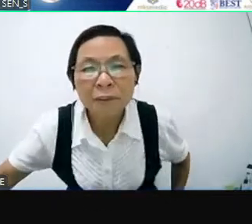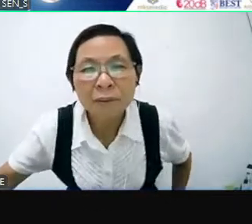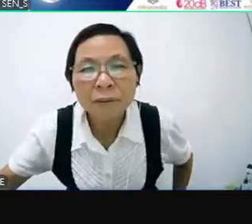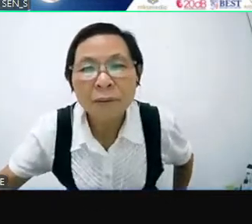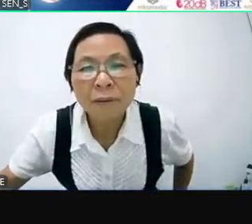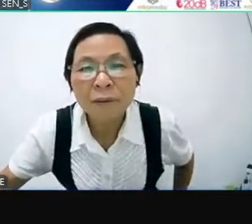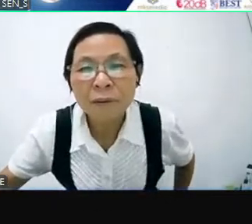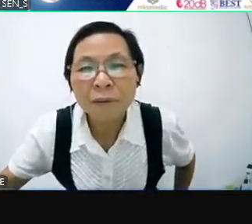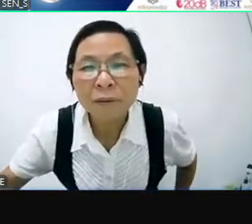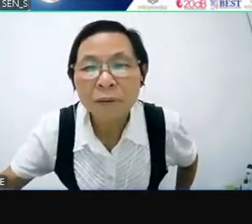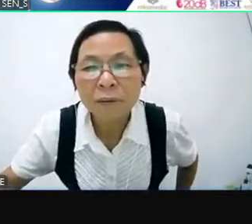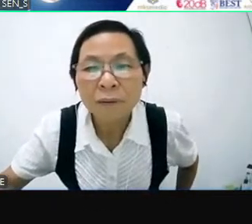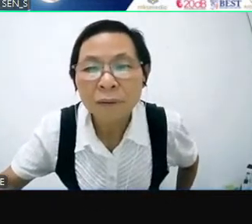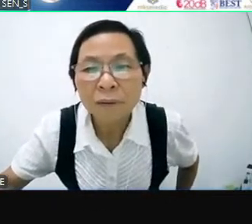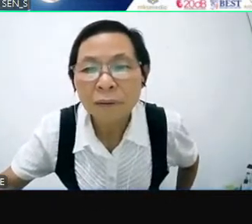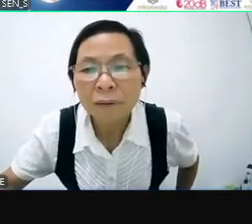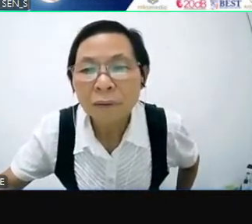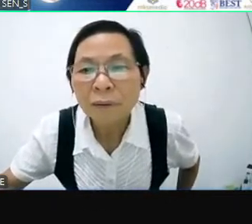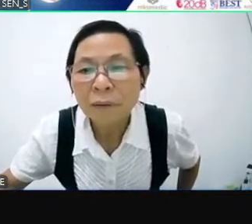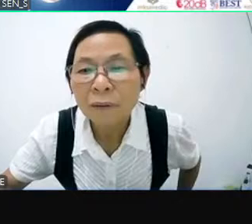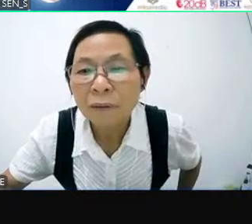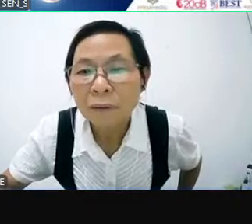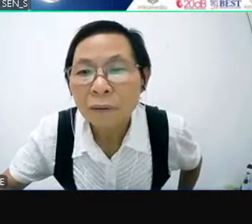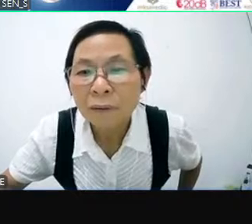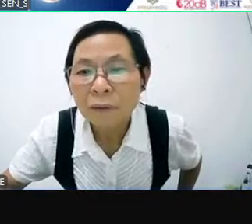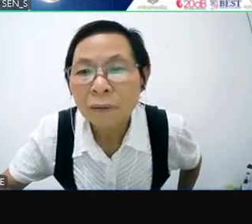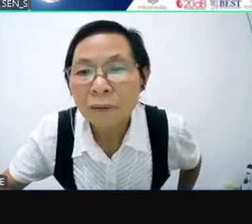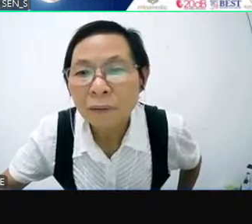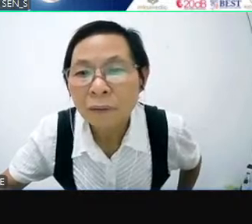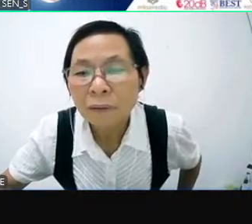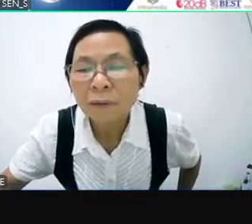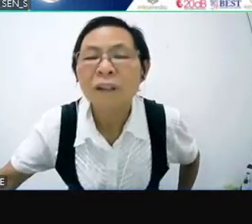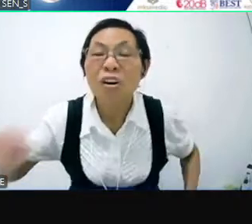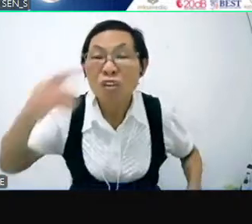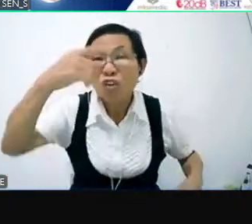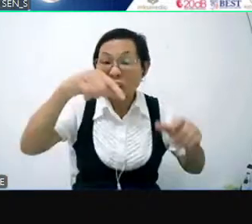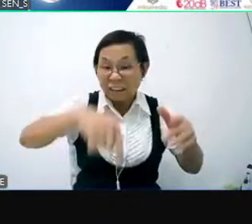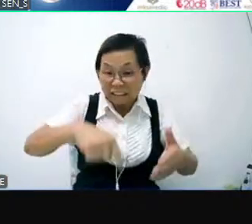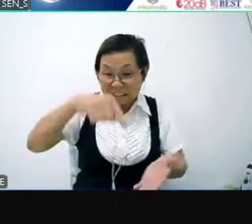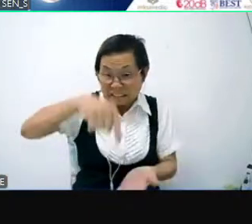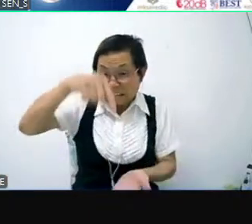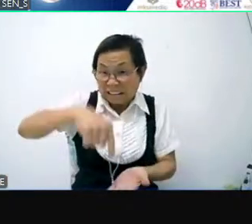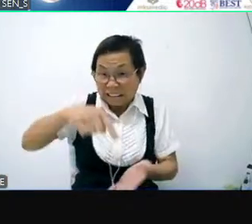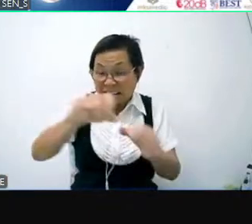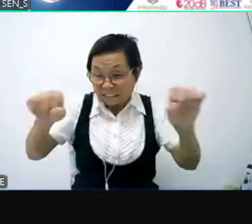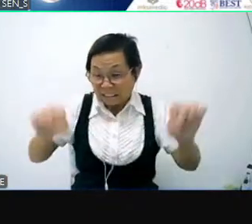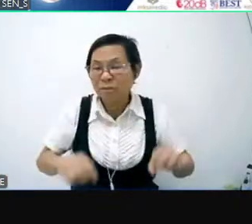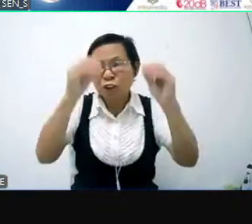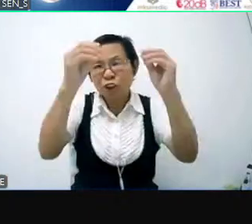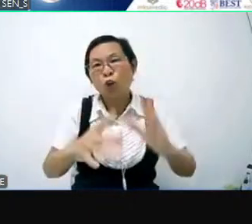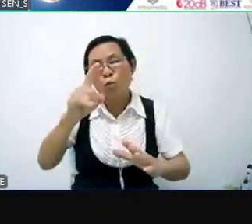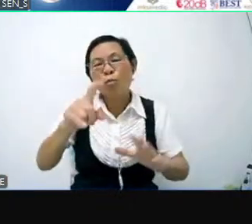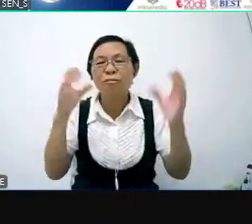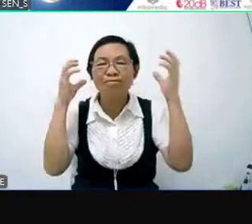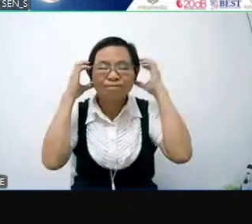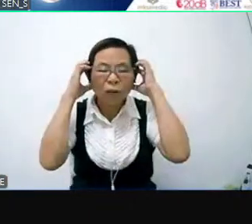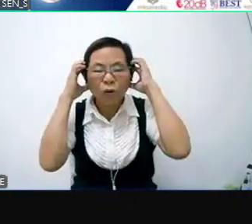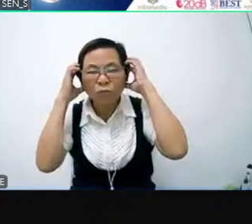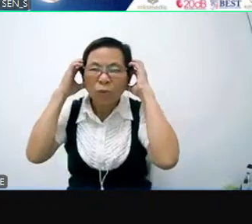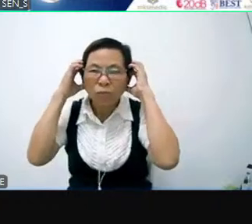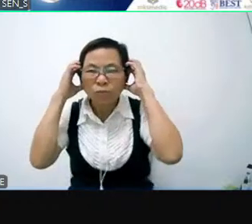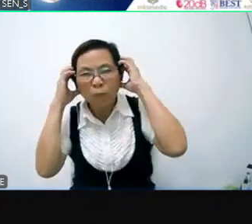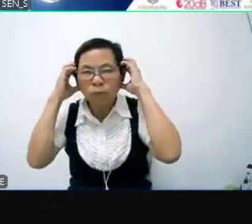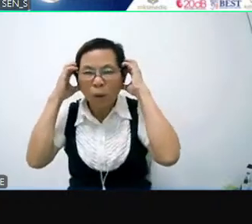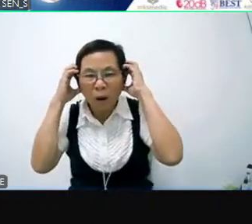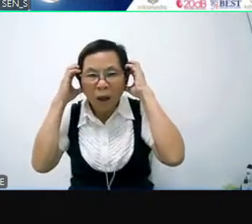For this system, teachers must wear the microphone consistently so that the voice can be transmitted via